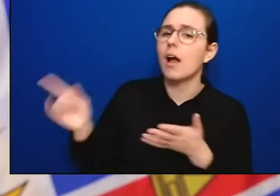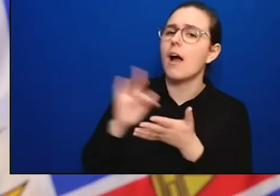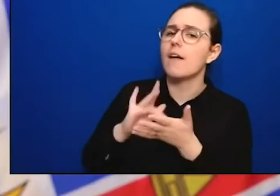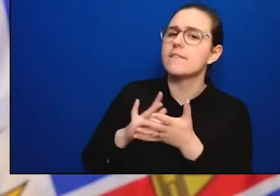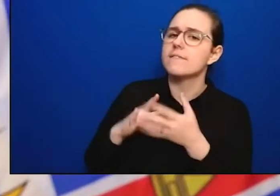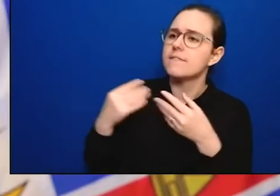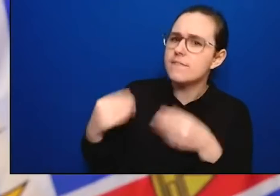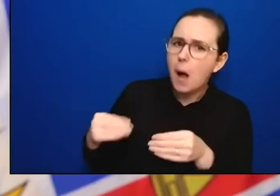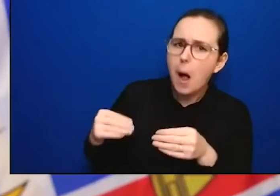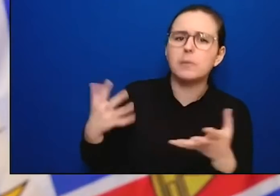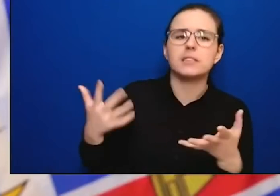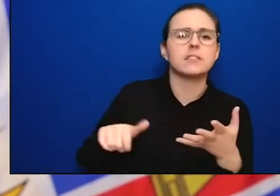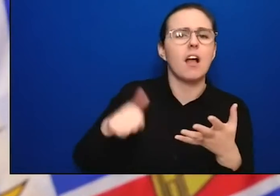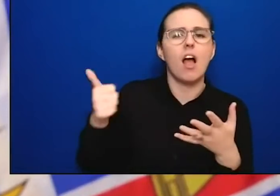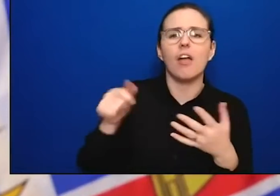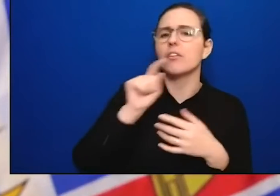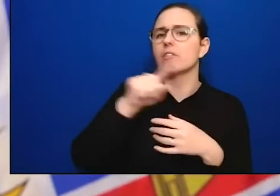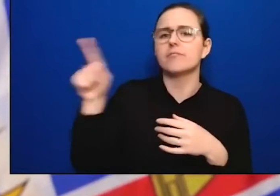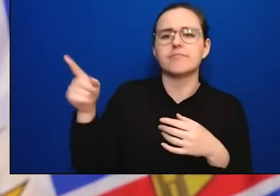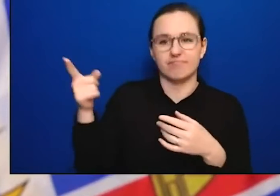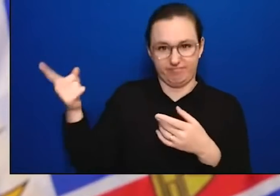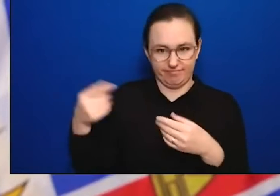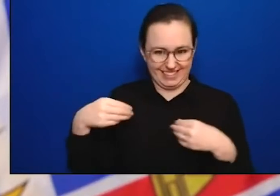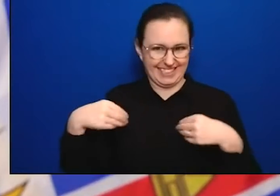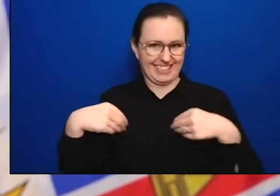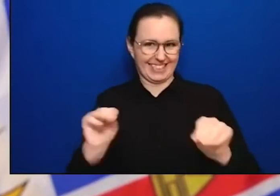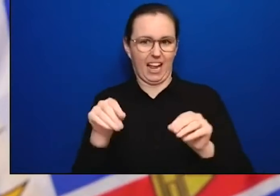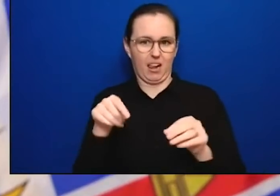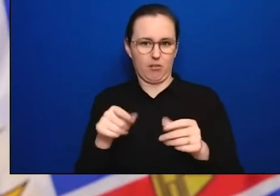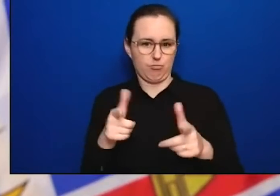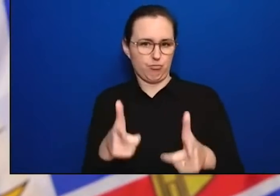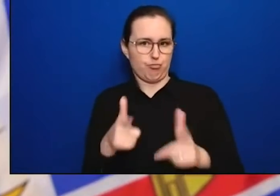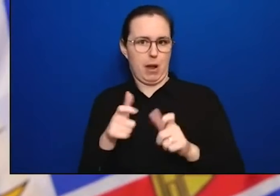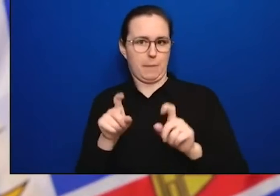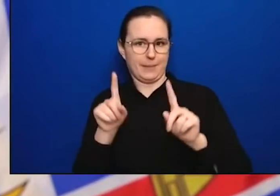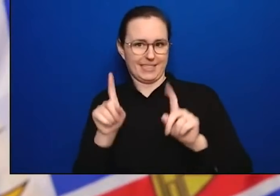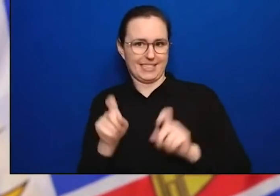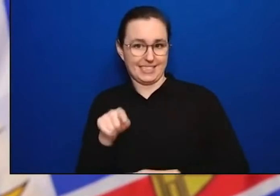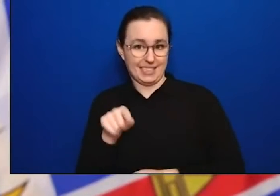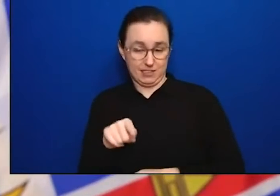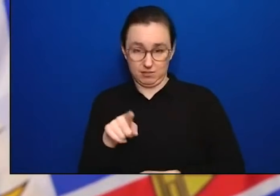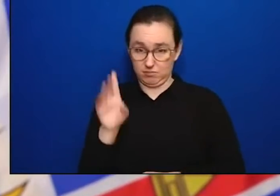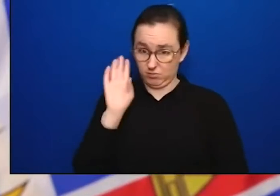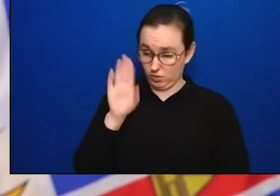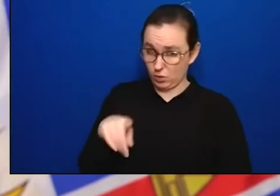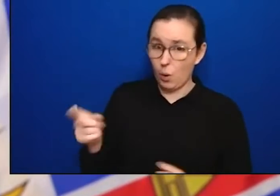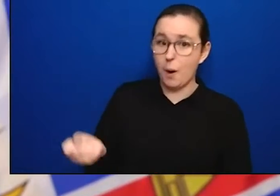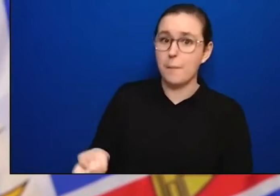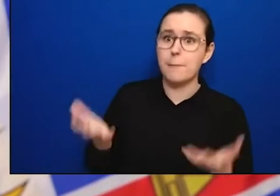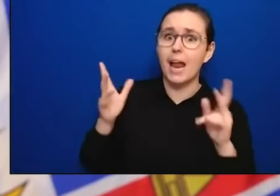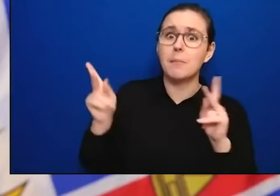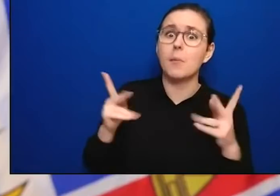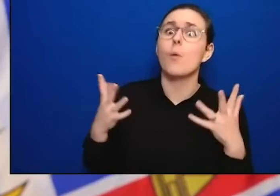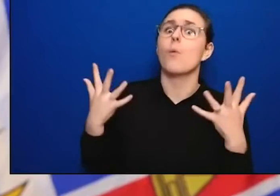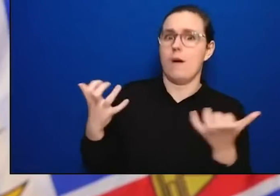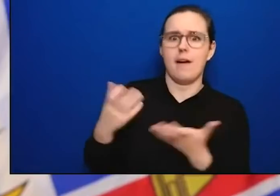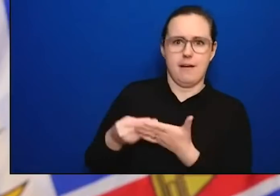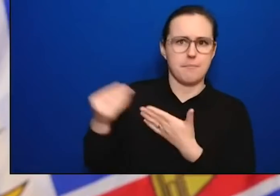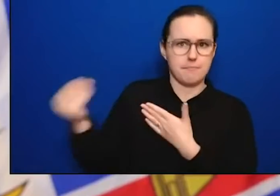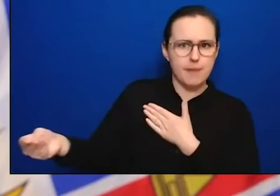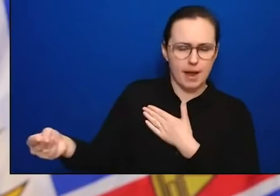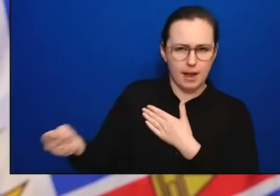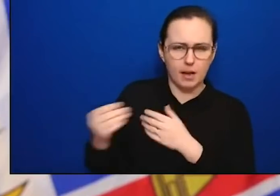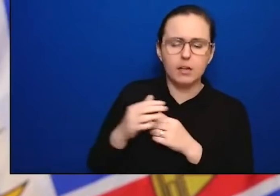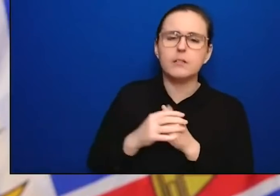We are seeing situations where pharmacies and other places are selling rapid tests. And as you